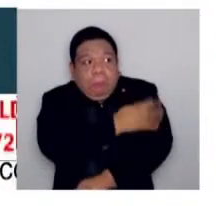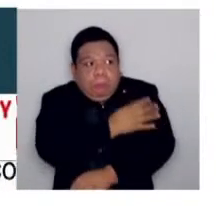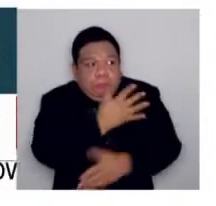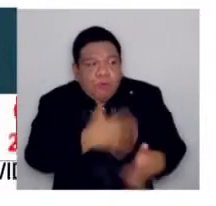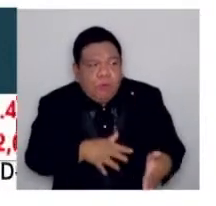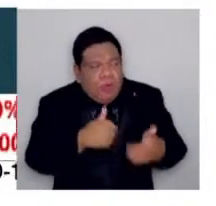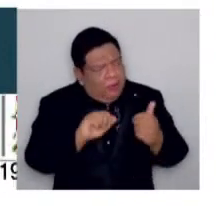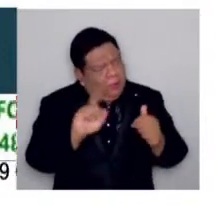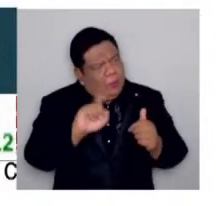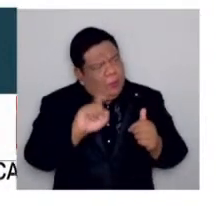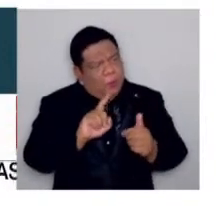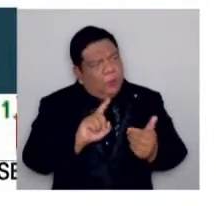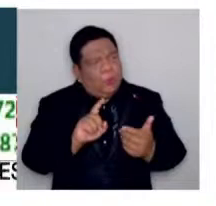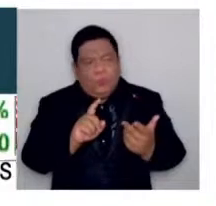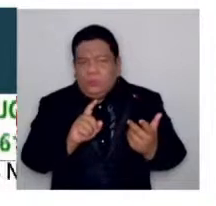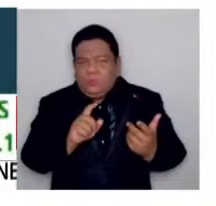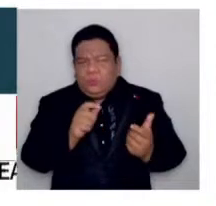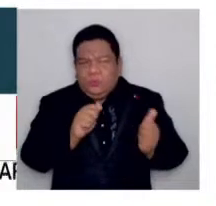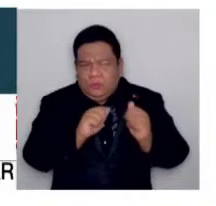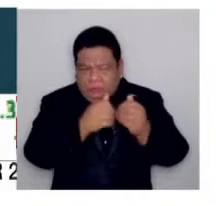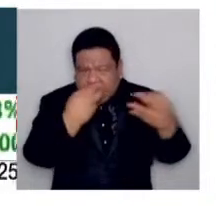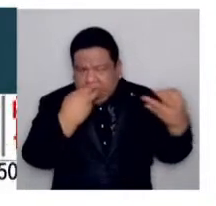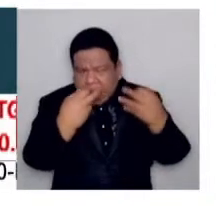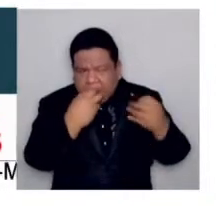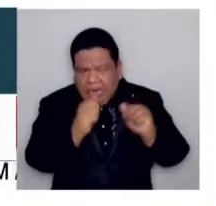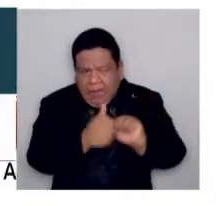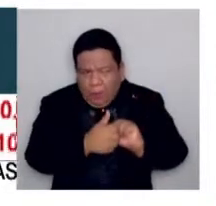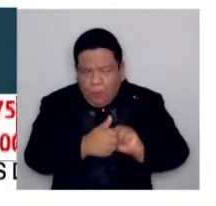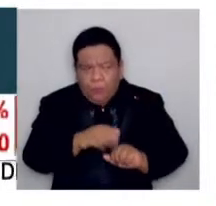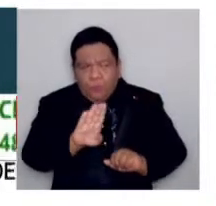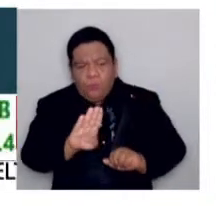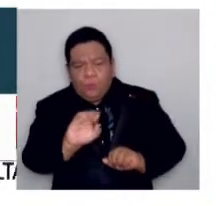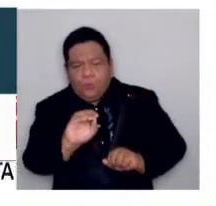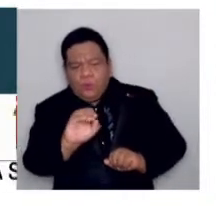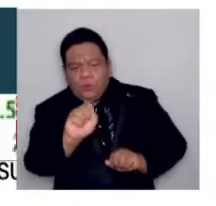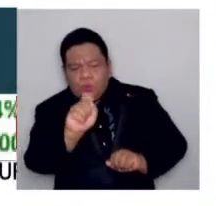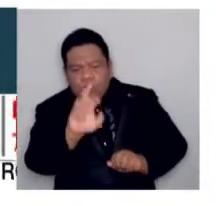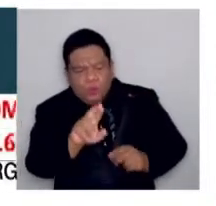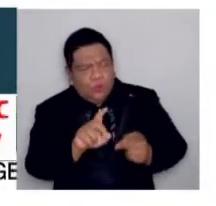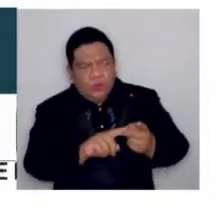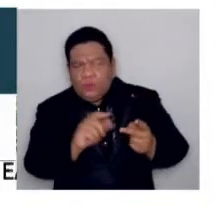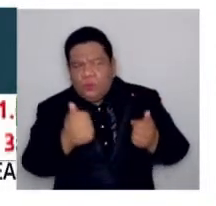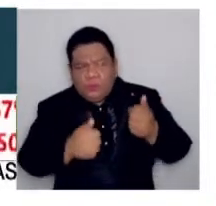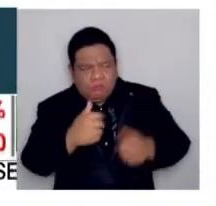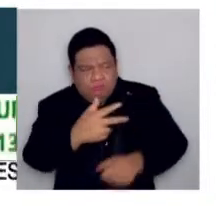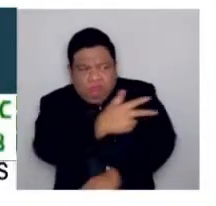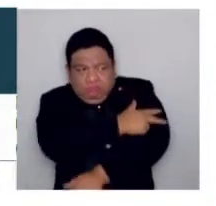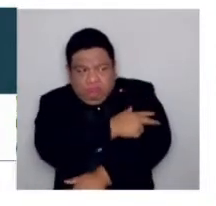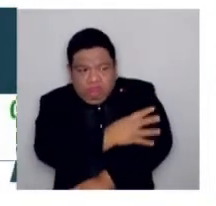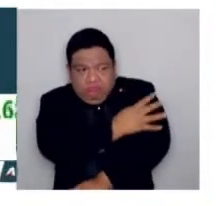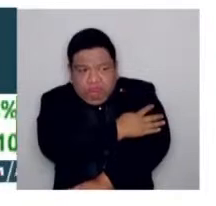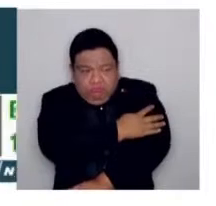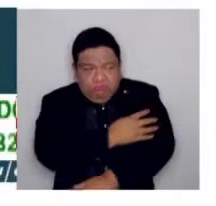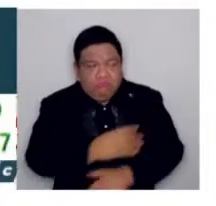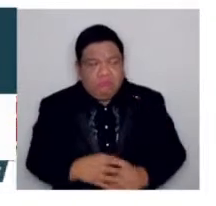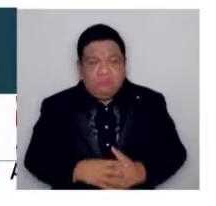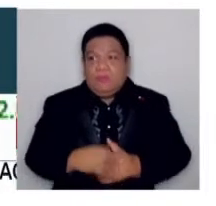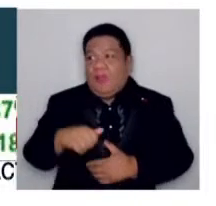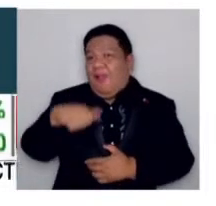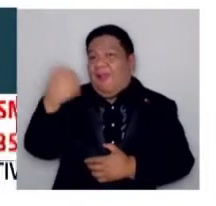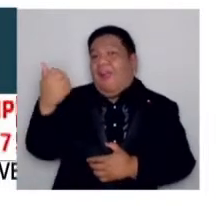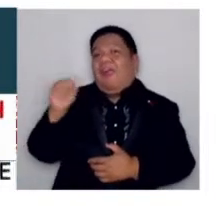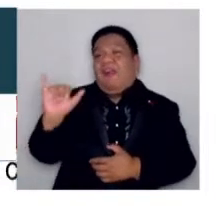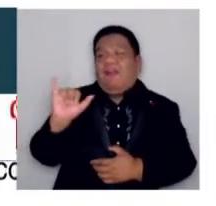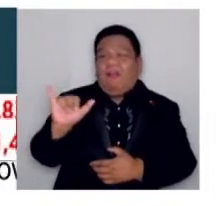it a full round of two doses? Ah, kasi yung iba sinasabi nila booster shots eh, no?